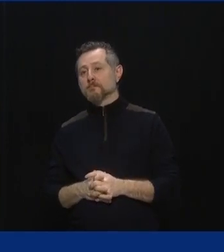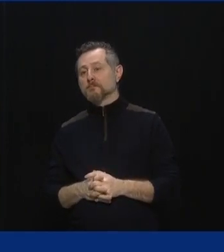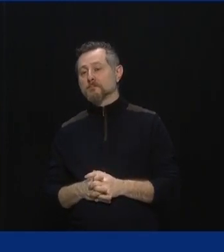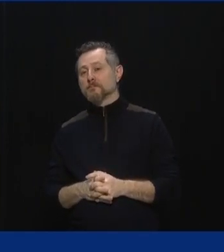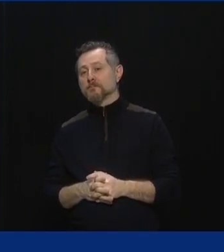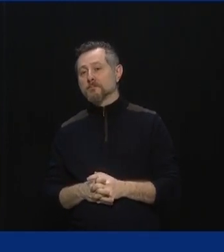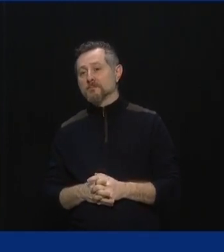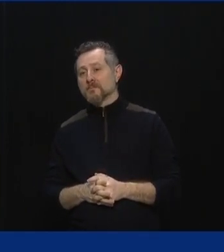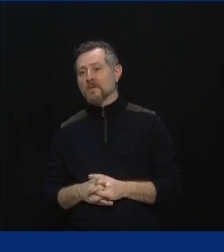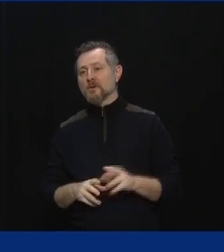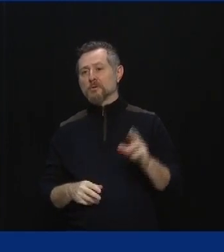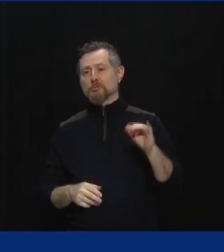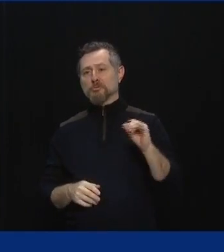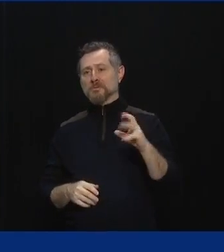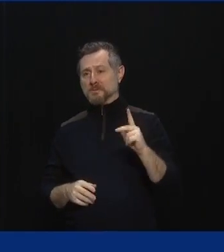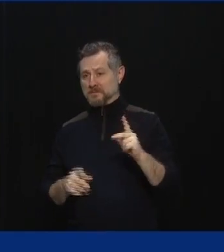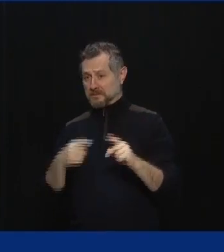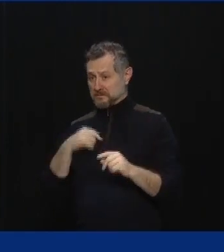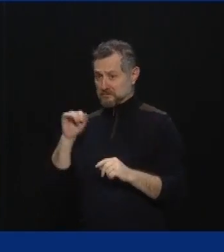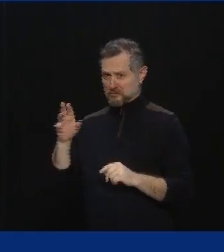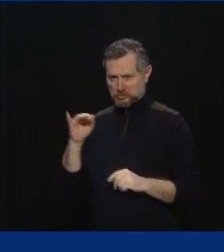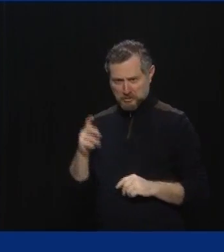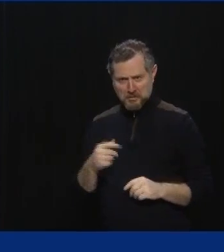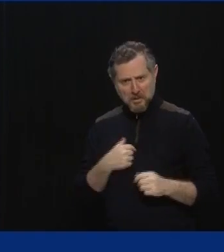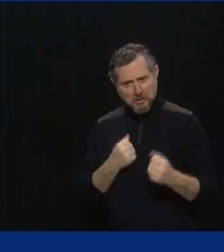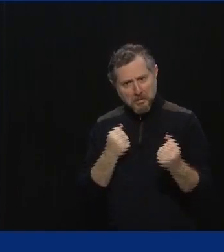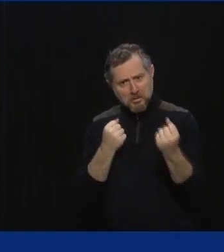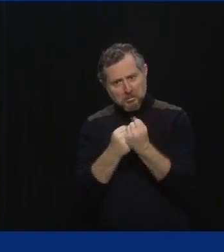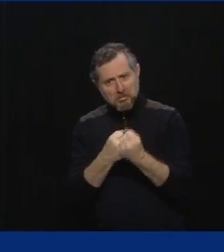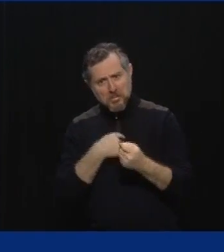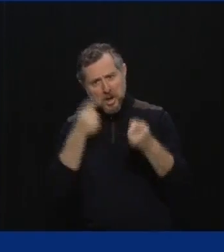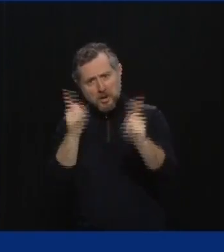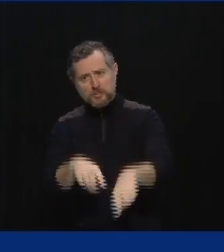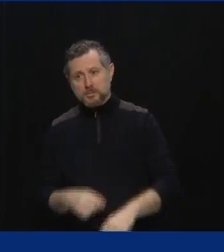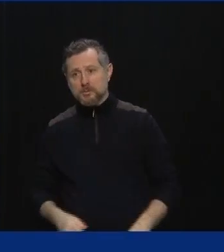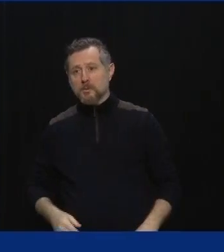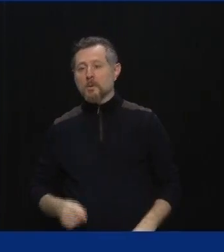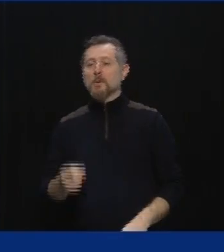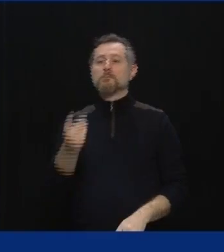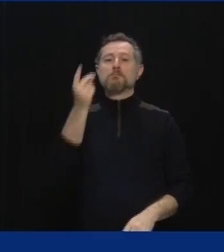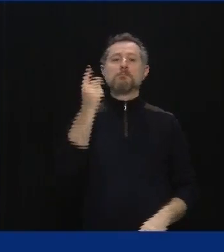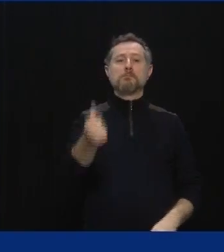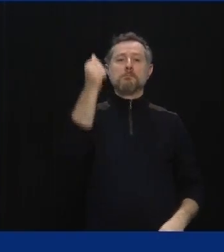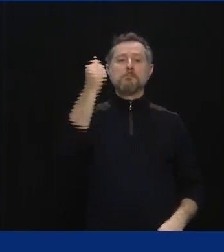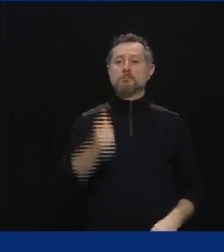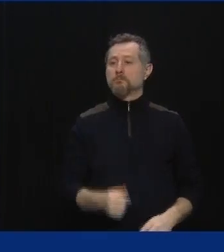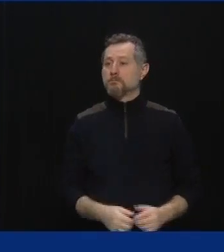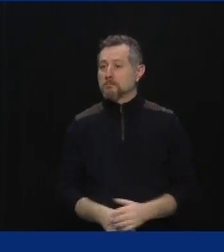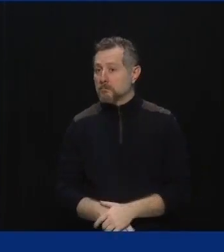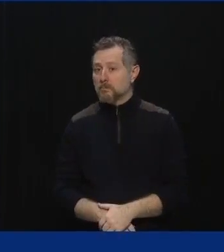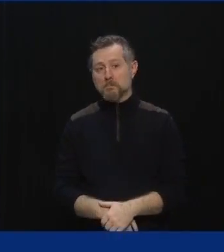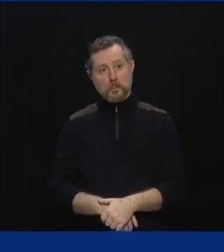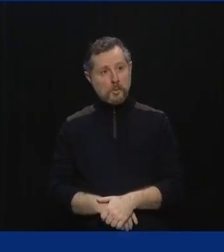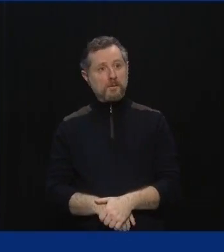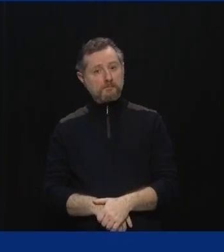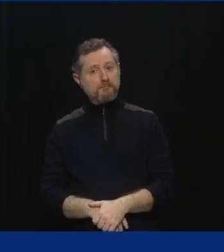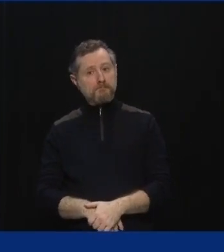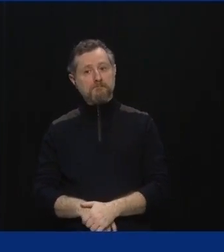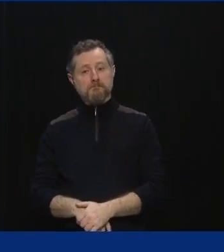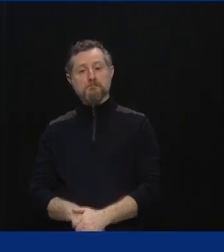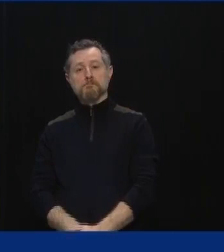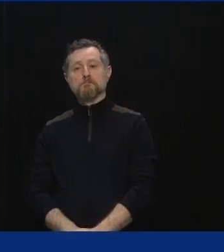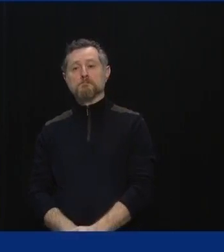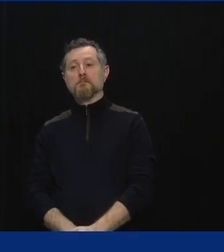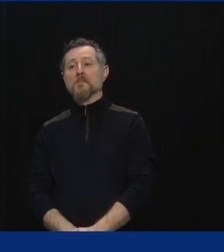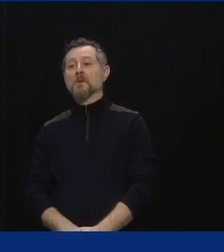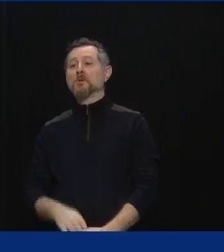Rick jumped right on board. And when you talk about the combination of